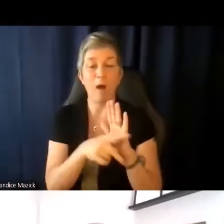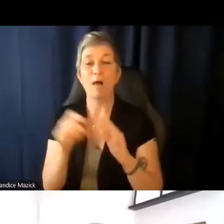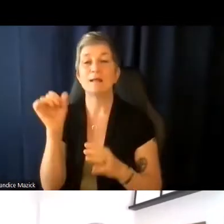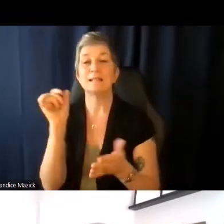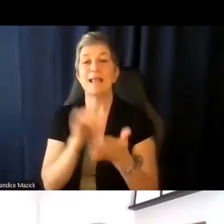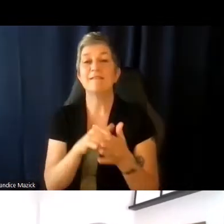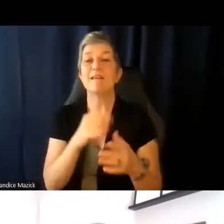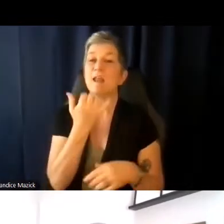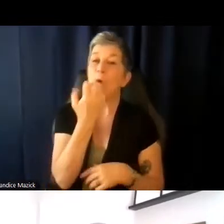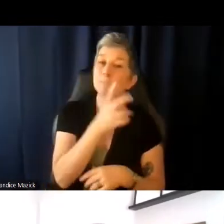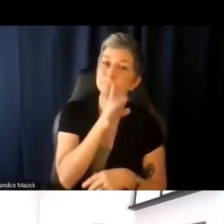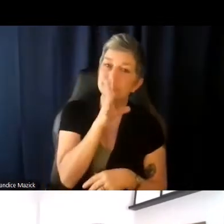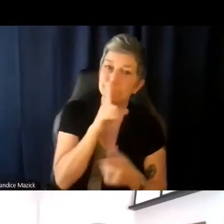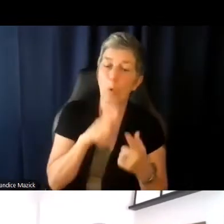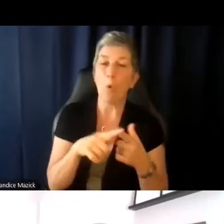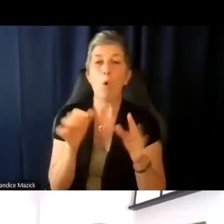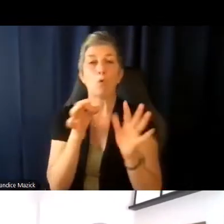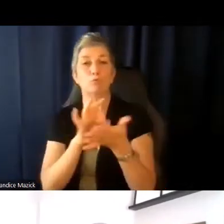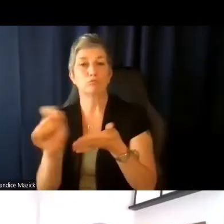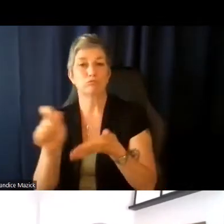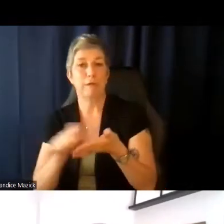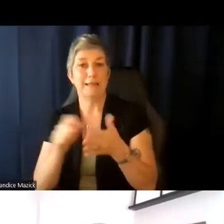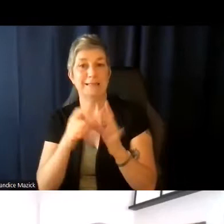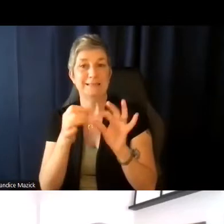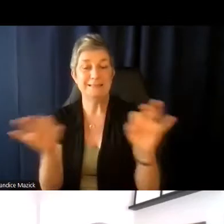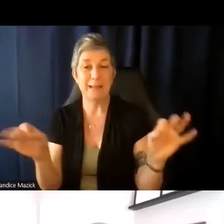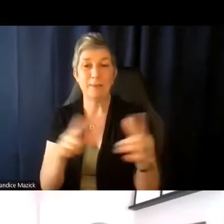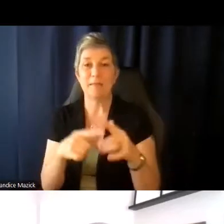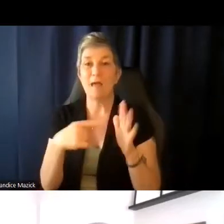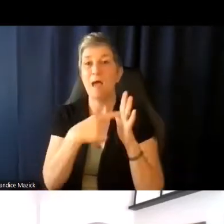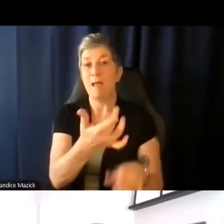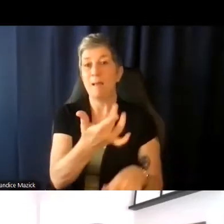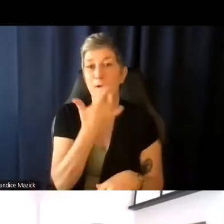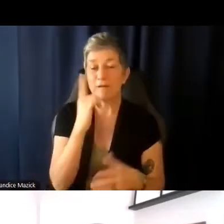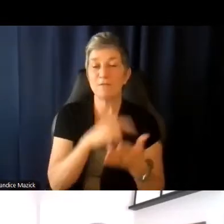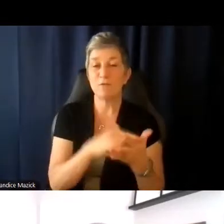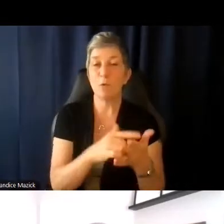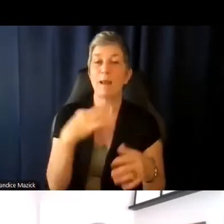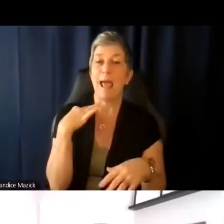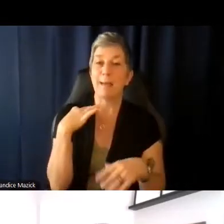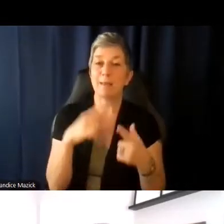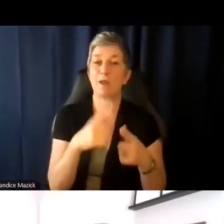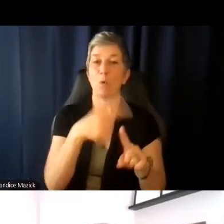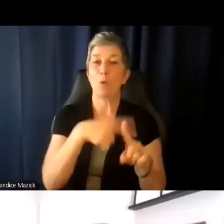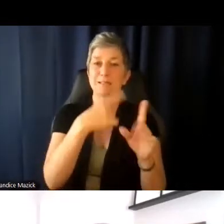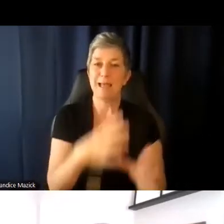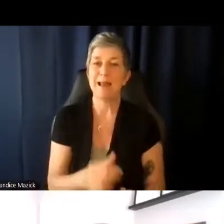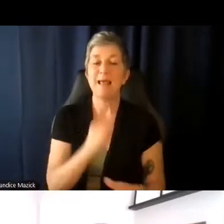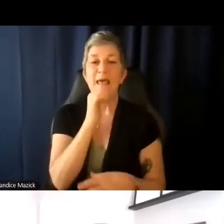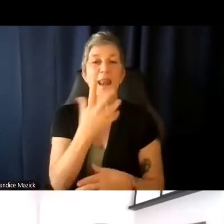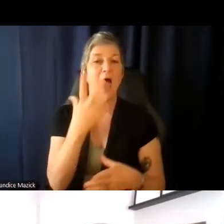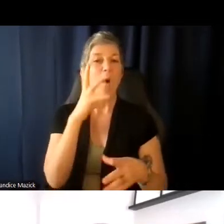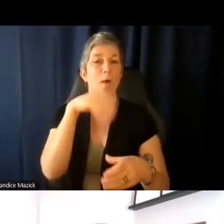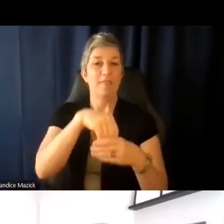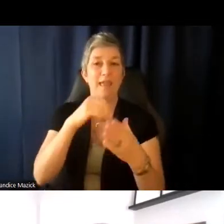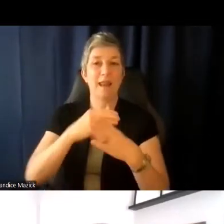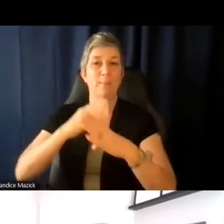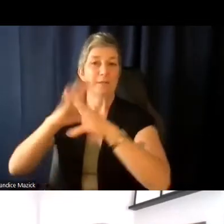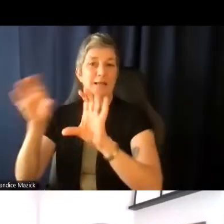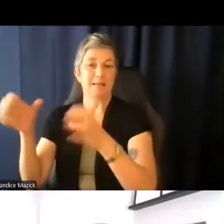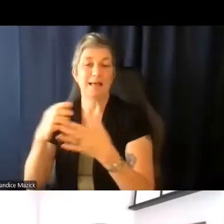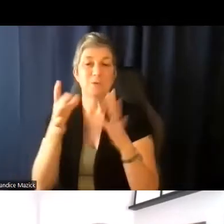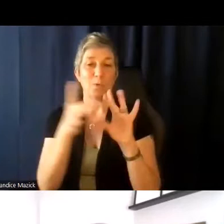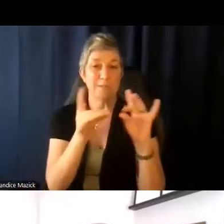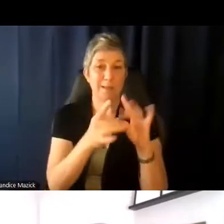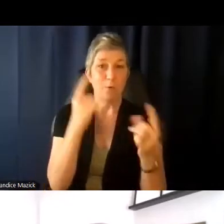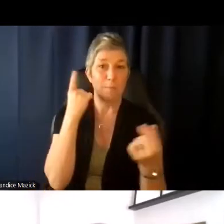written statement that indicates a preference for an applicant or tenant that is not of complainant's protected class, those statements would be